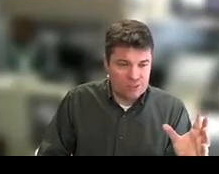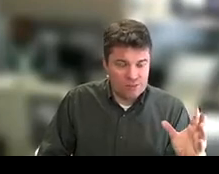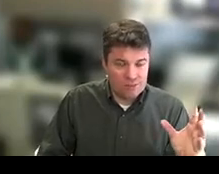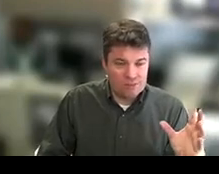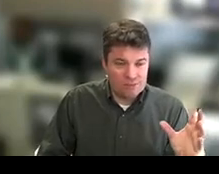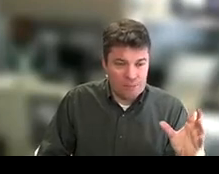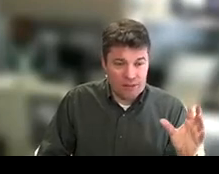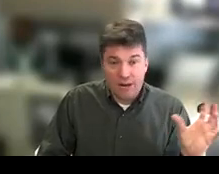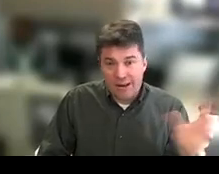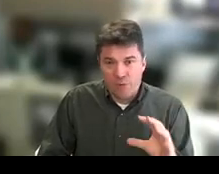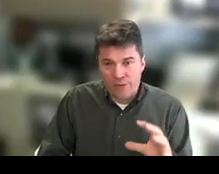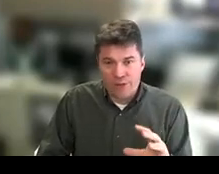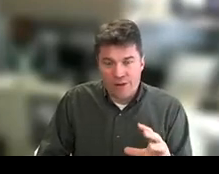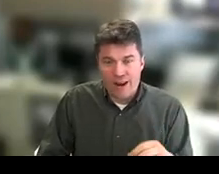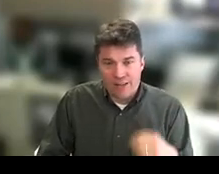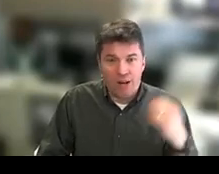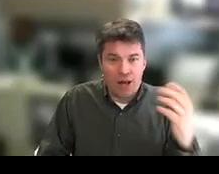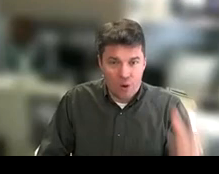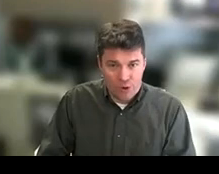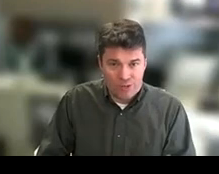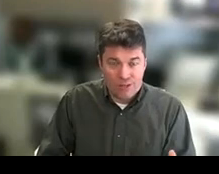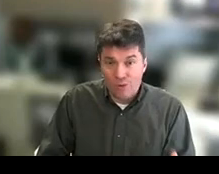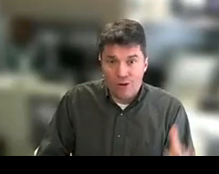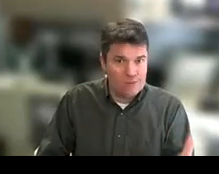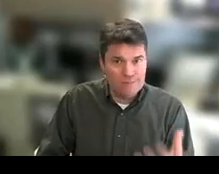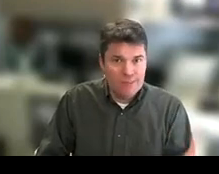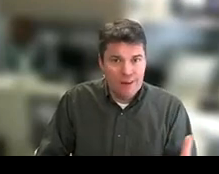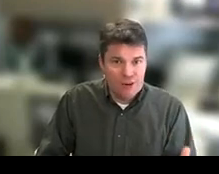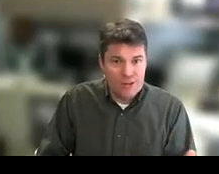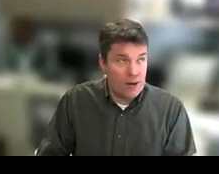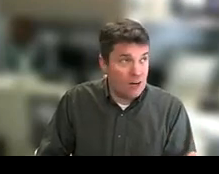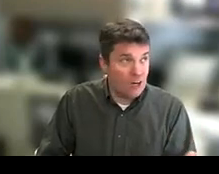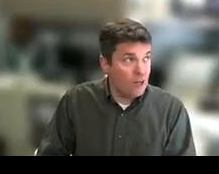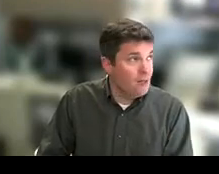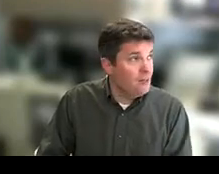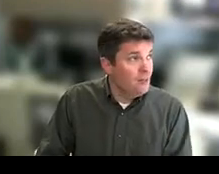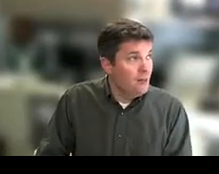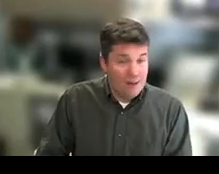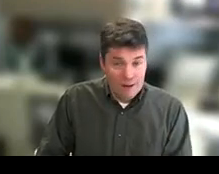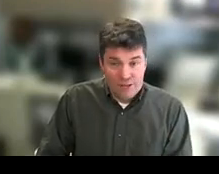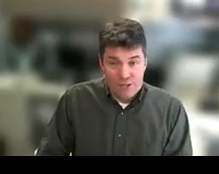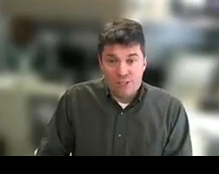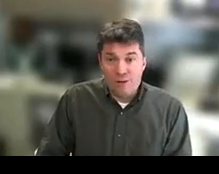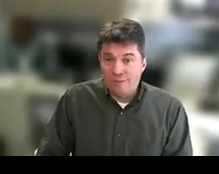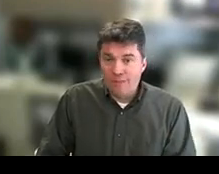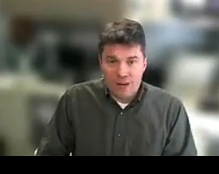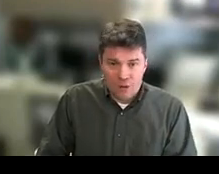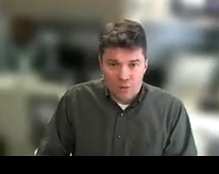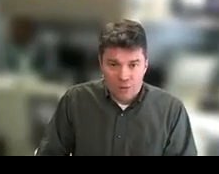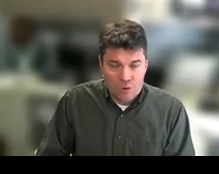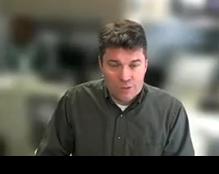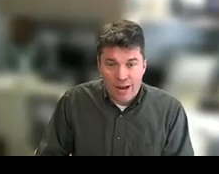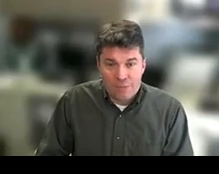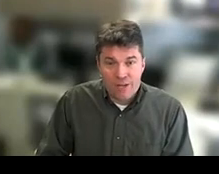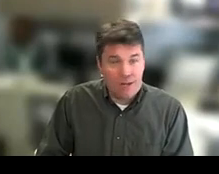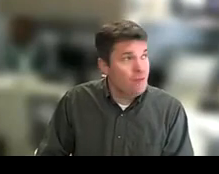or just something that connects with another device to allow a person to understand clearly. Televisions are